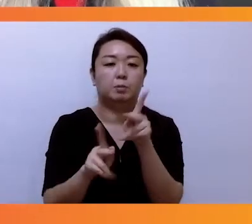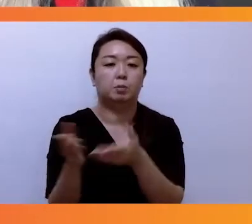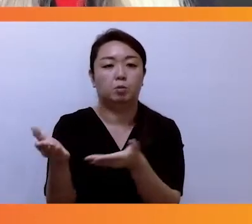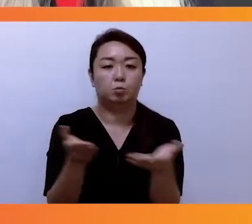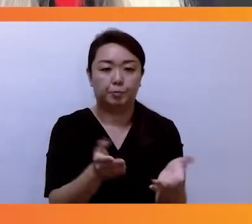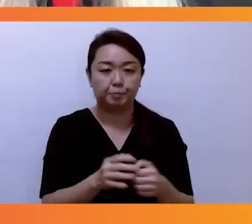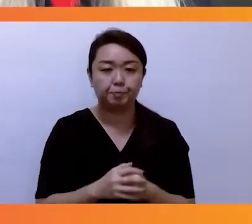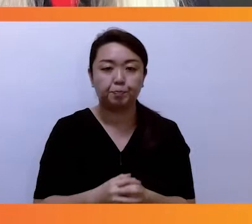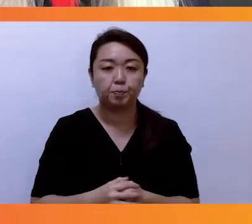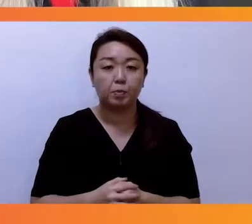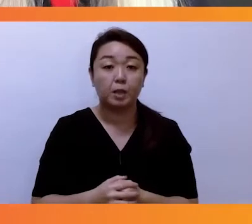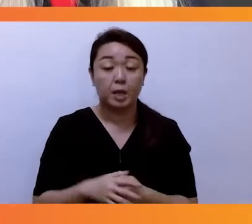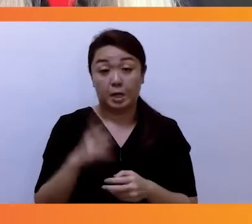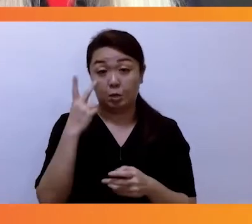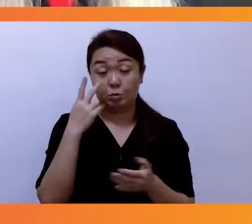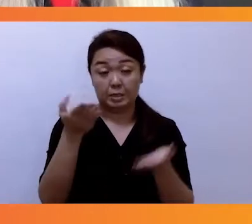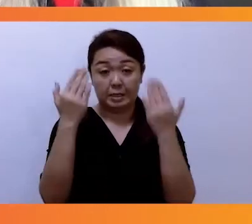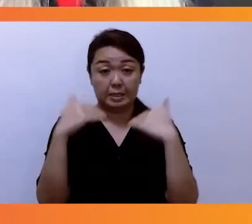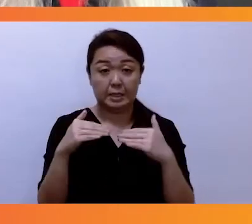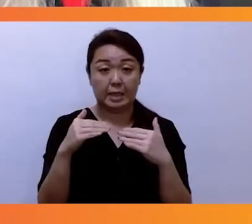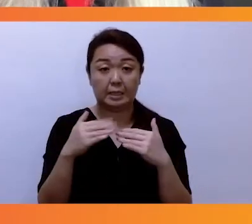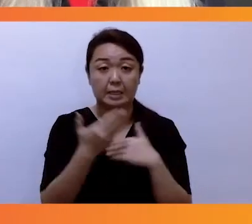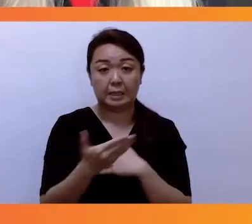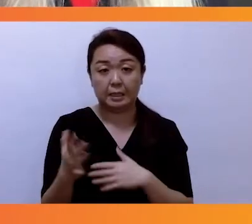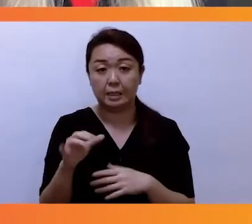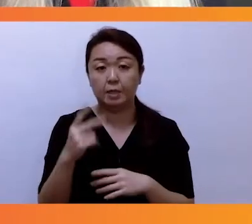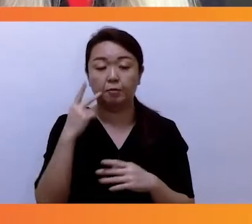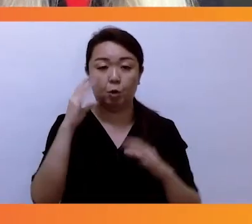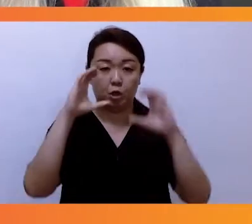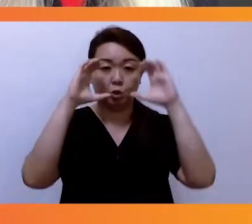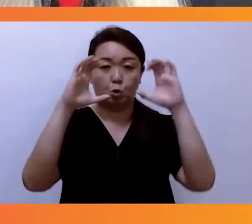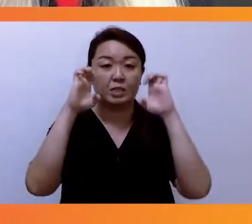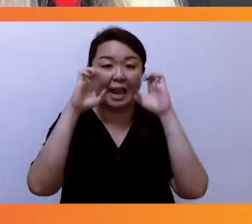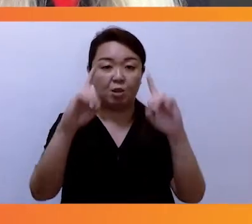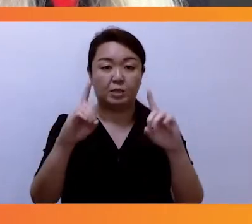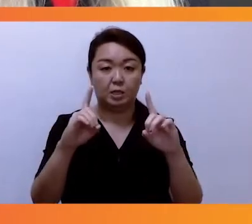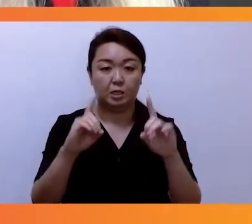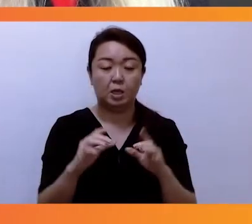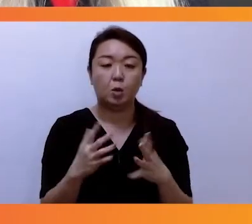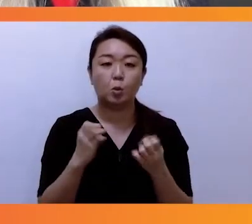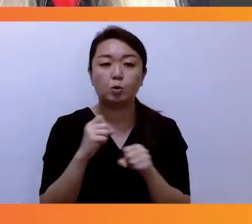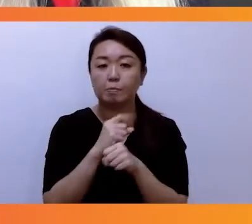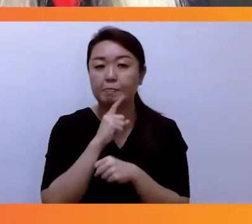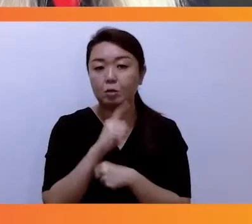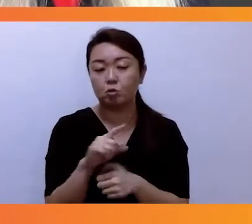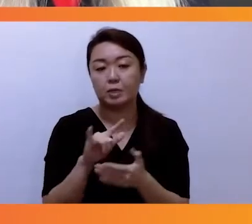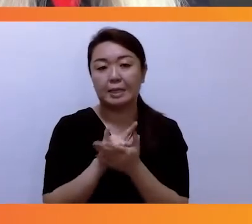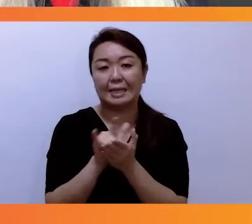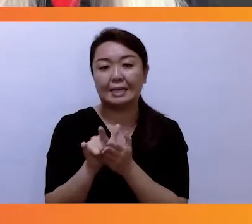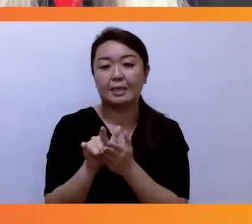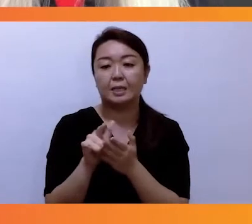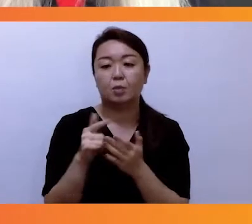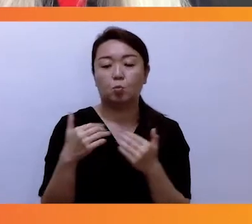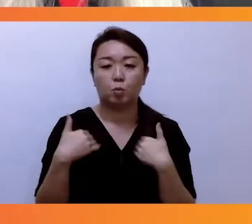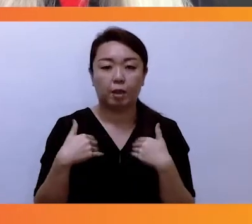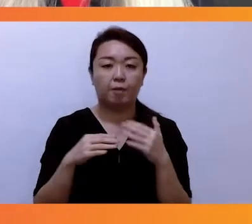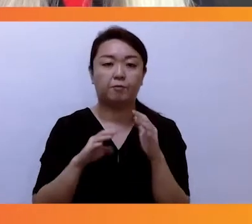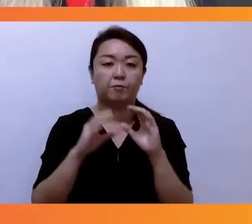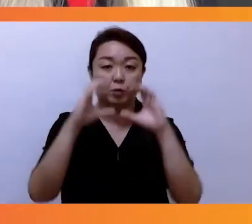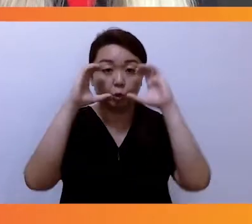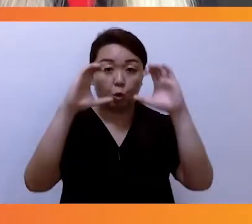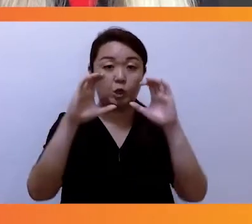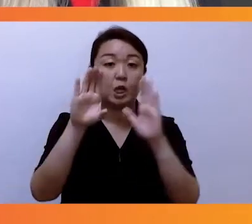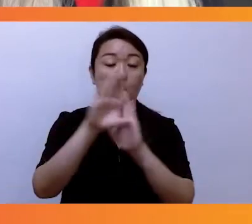table. When we take a look at the next element, the coach education process, we want to make certain that we're